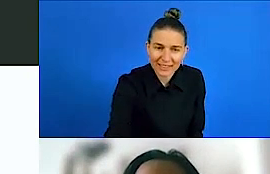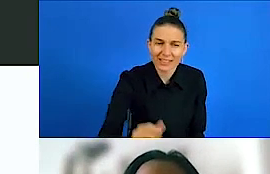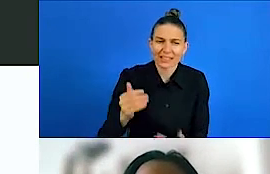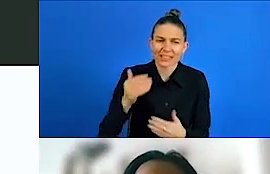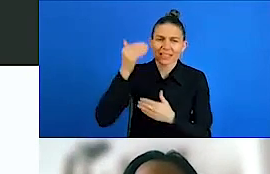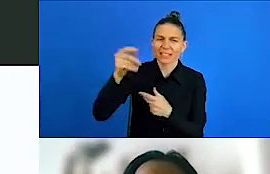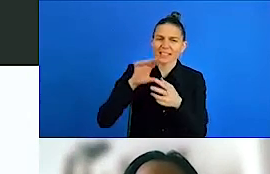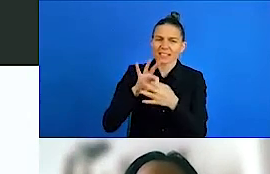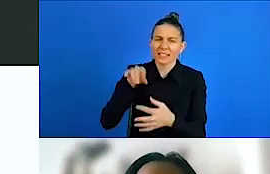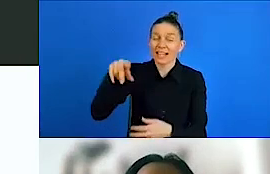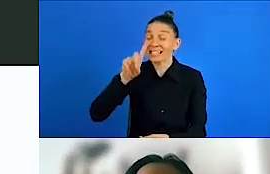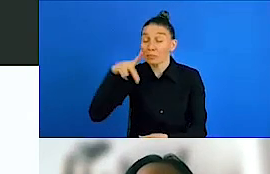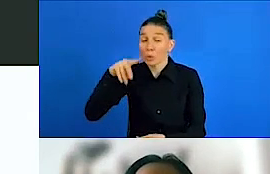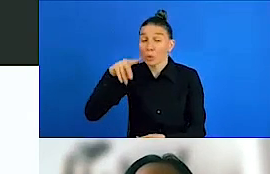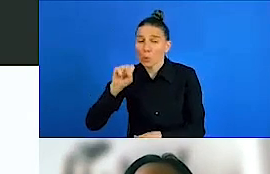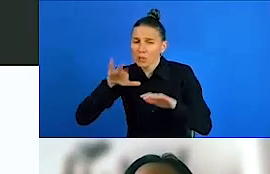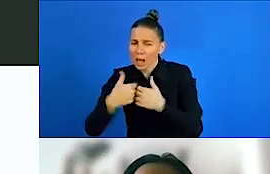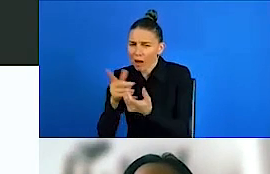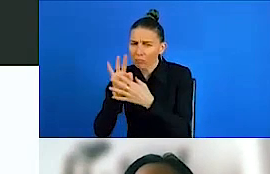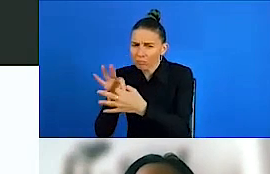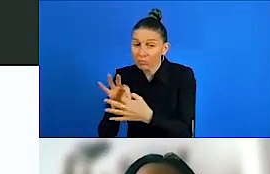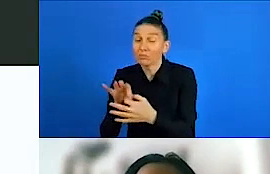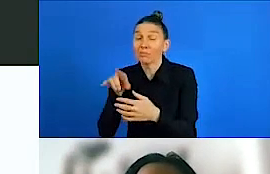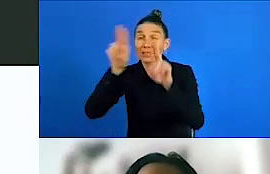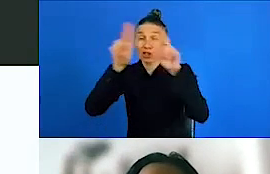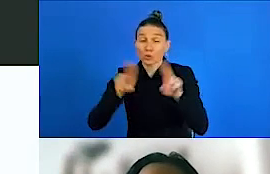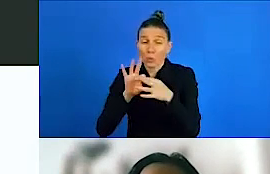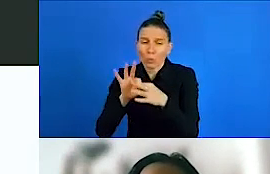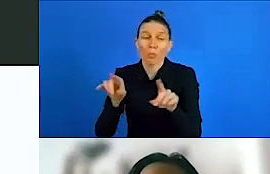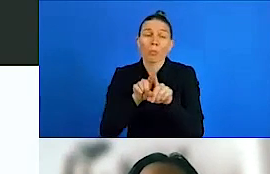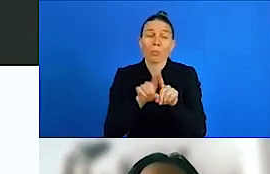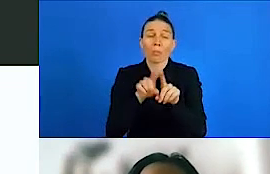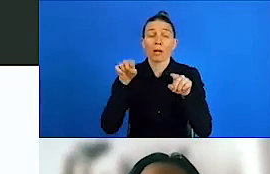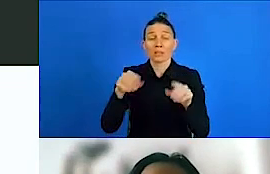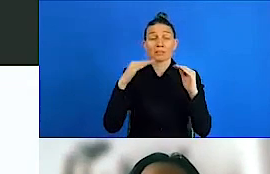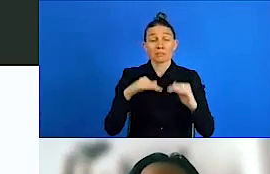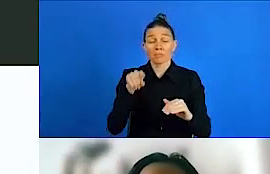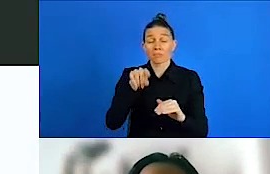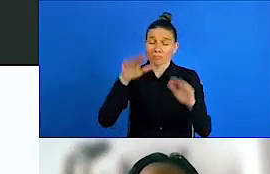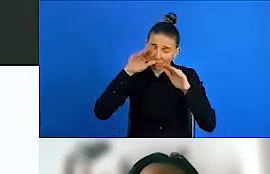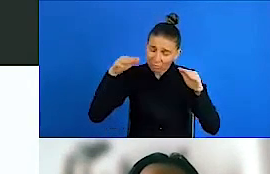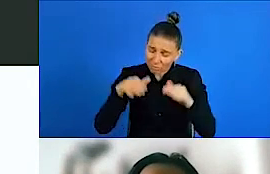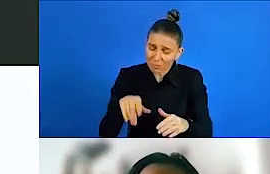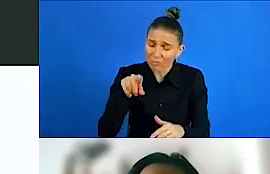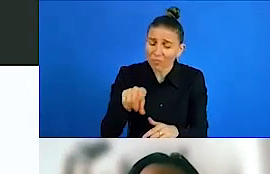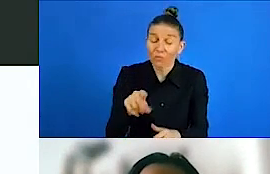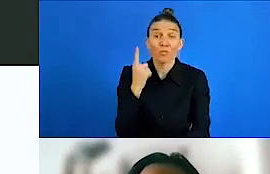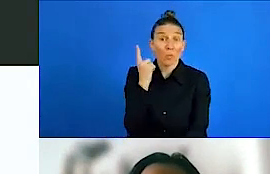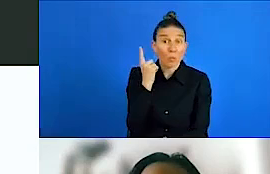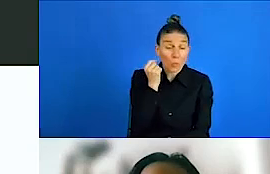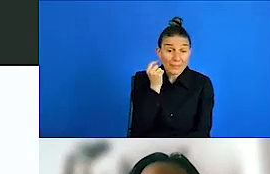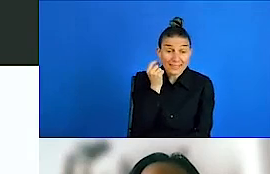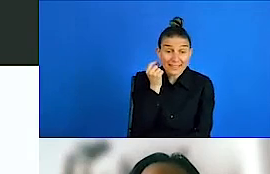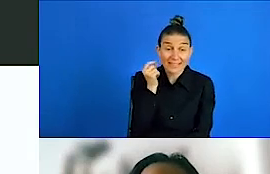of accessing employment. Then we have a very focused session on the role of organizations for persons with